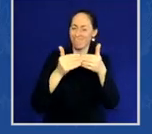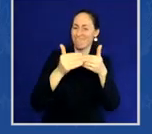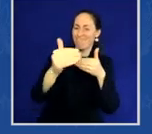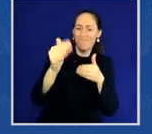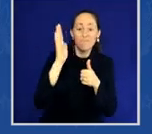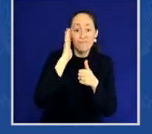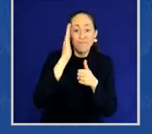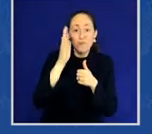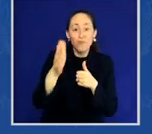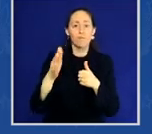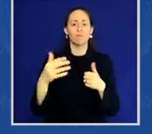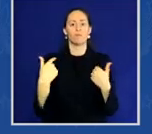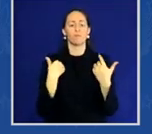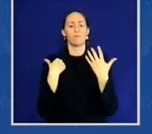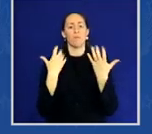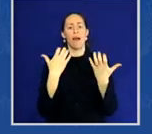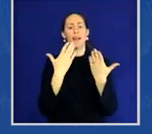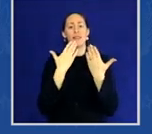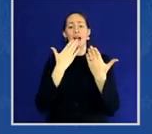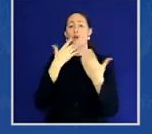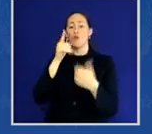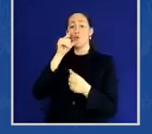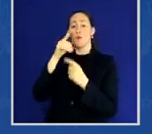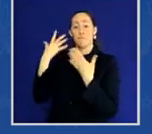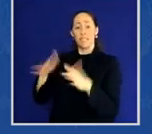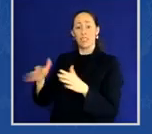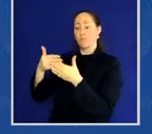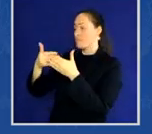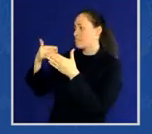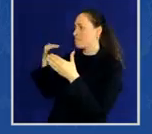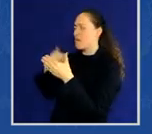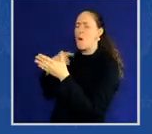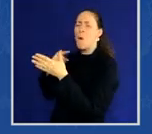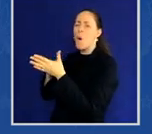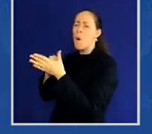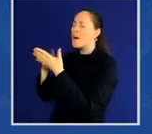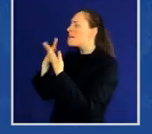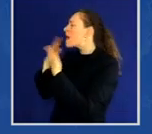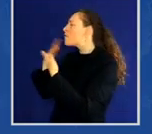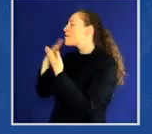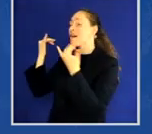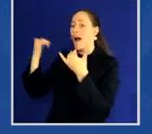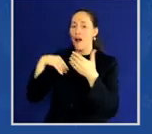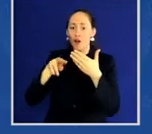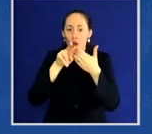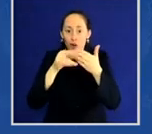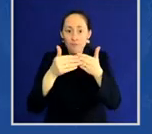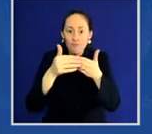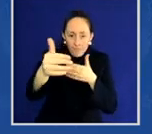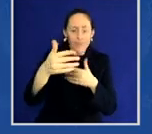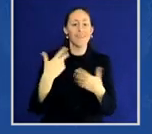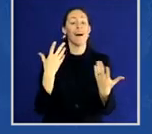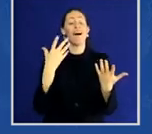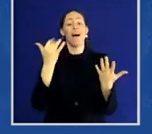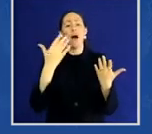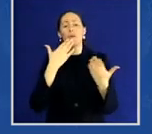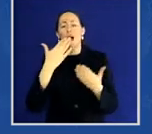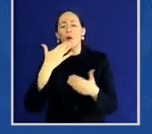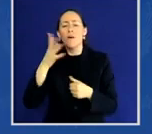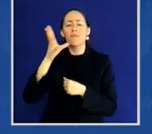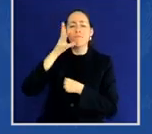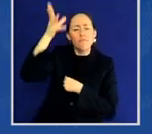way. We owe you a tremendous debt of gratitude. I salute the men and women who make up Amtrak workforce, our